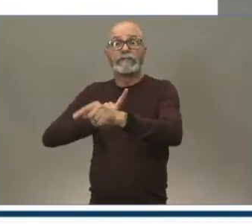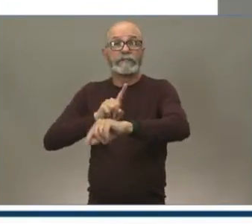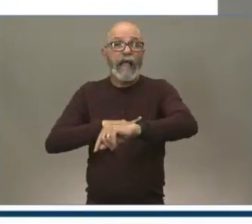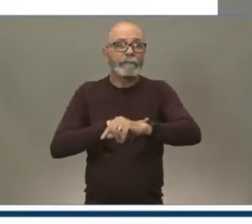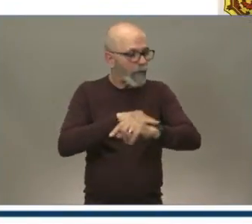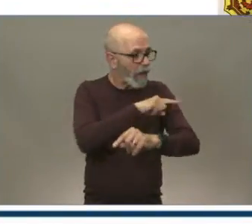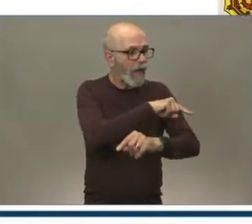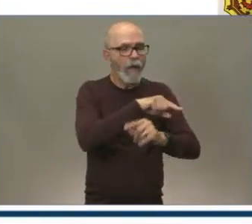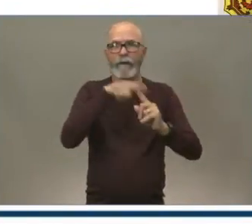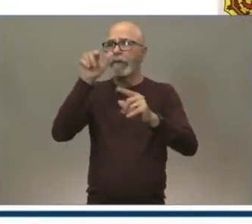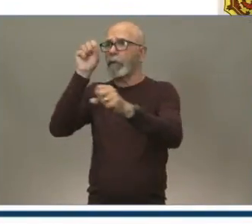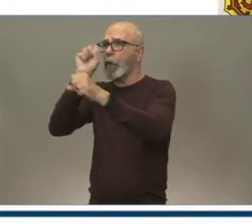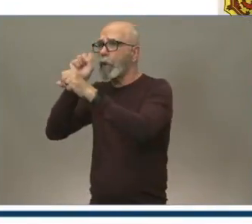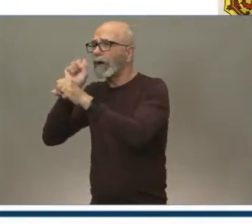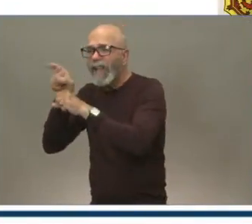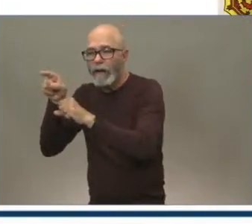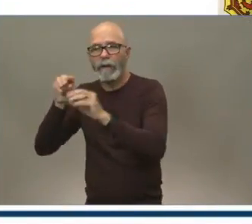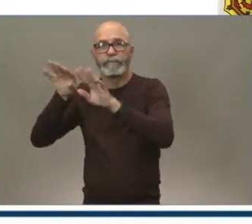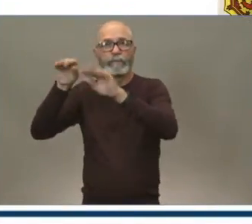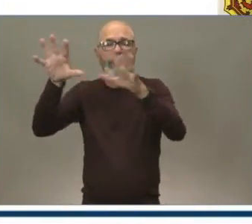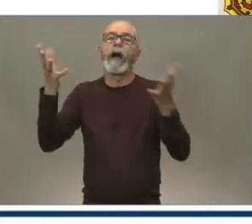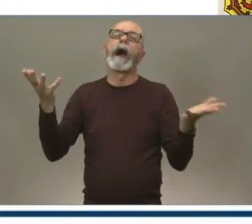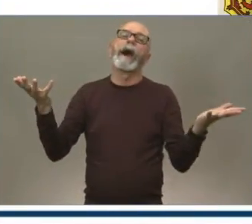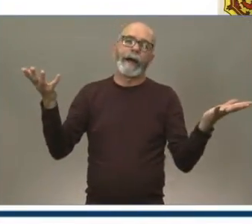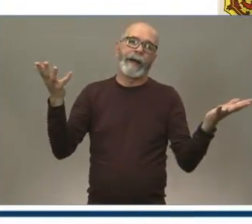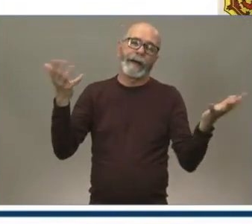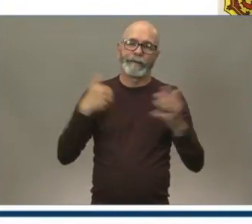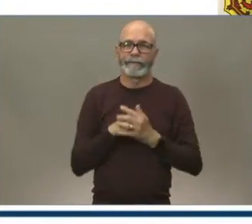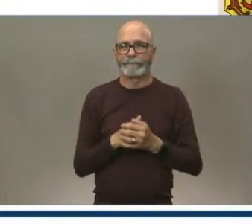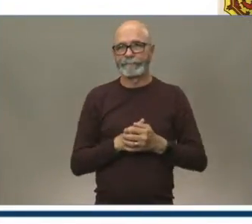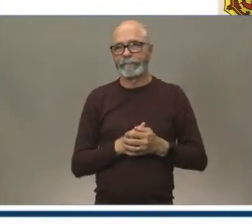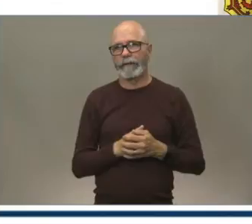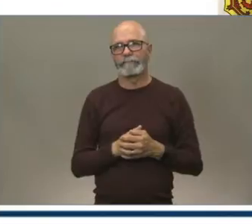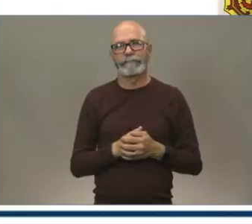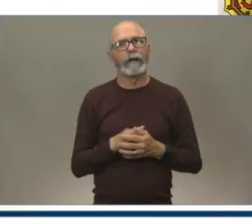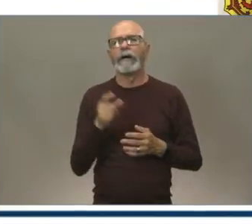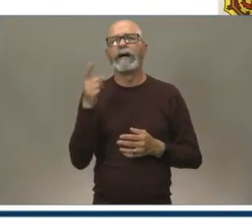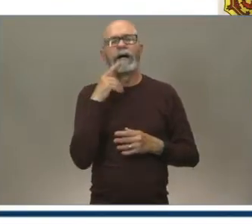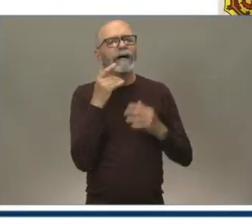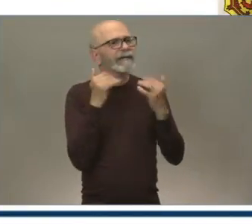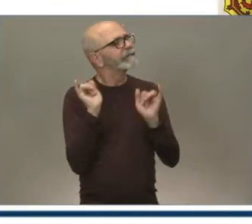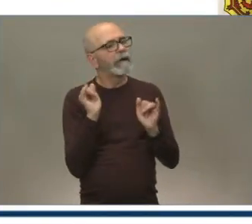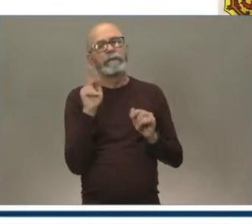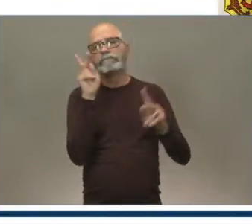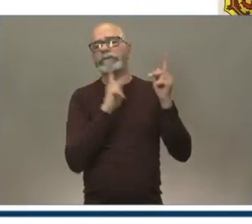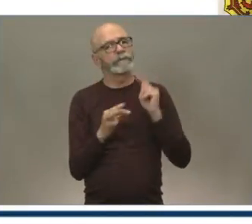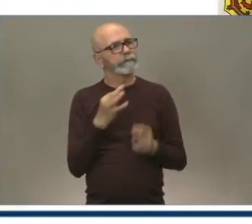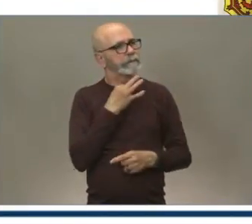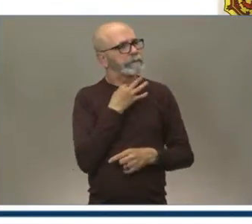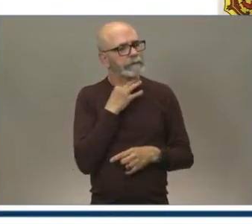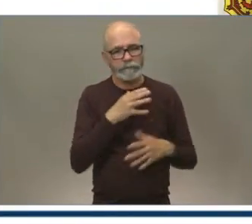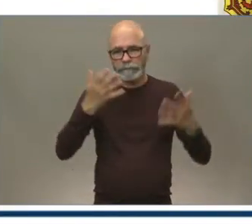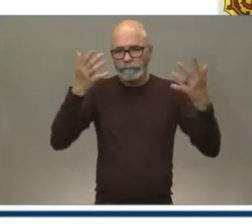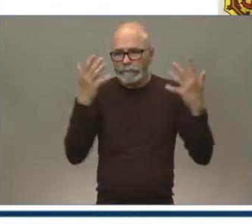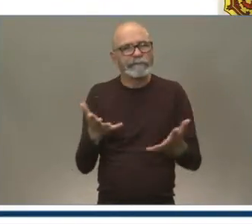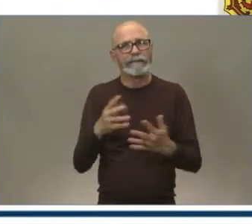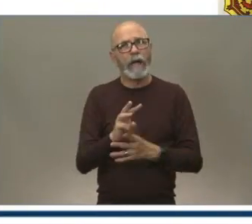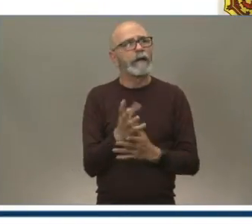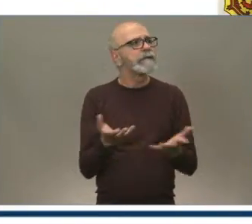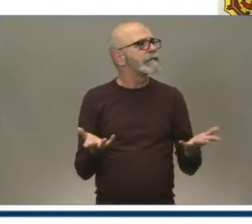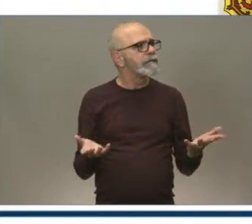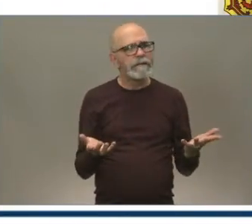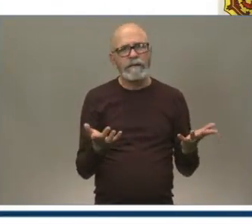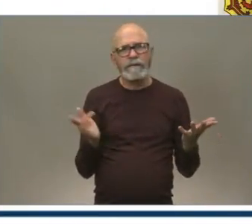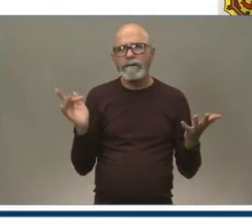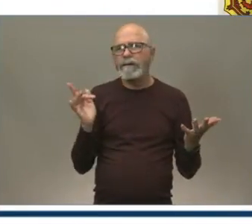There's a great deal of interest out there, and so I wonder if you could just explain what public health's approach is to